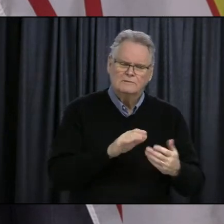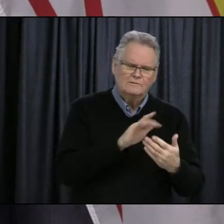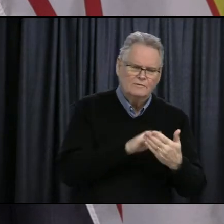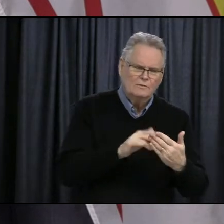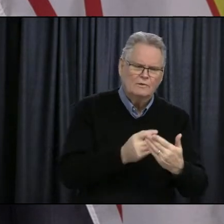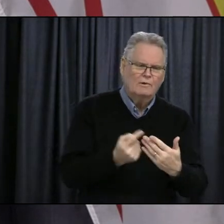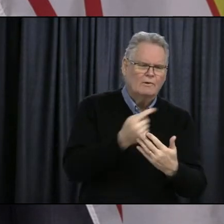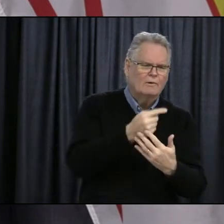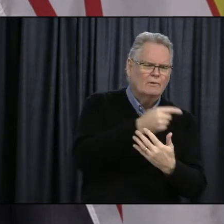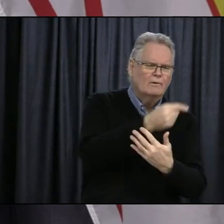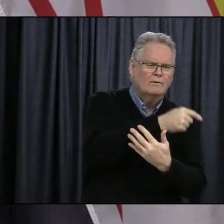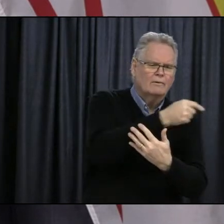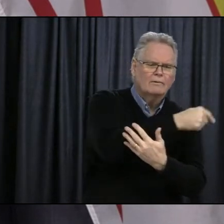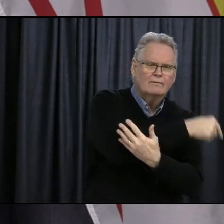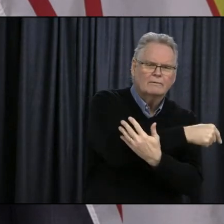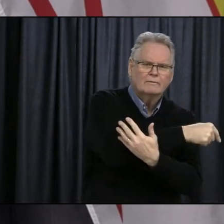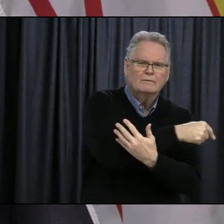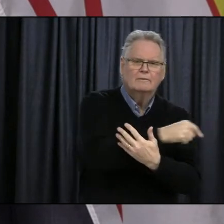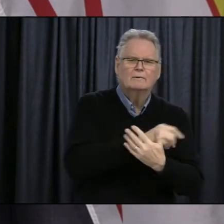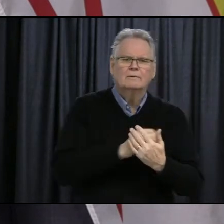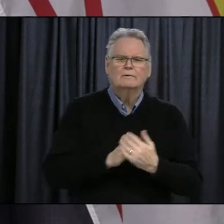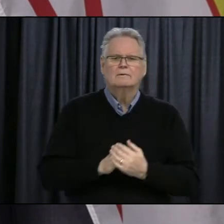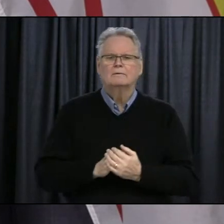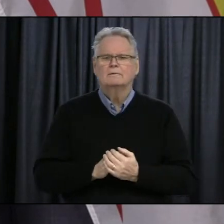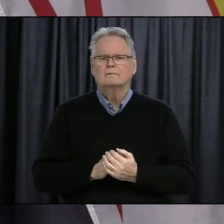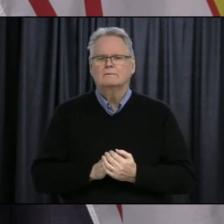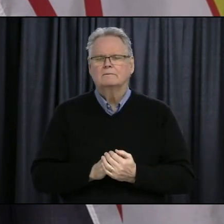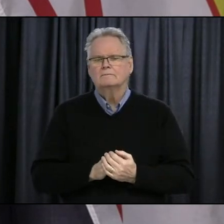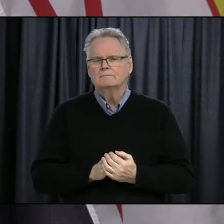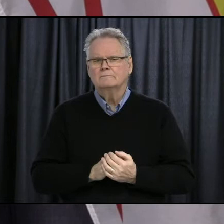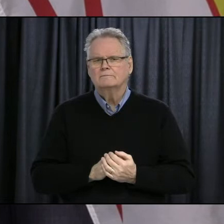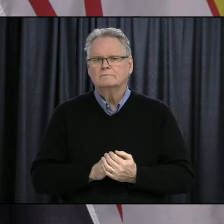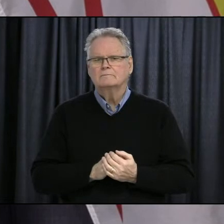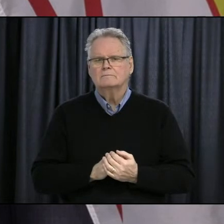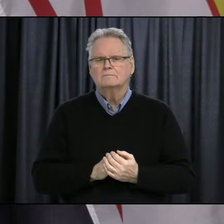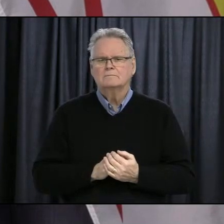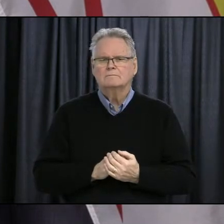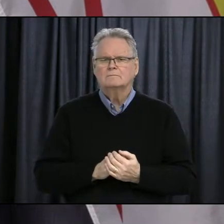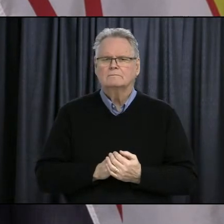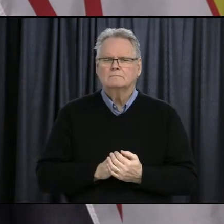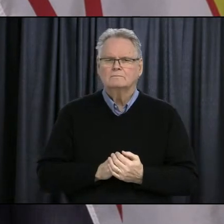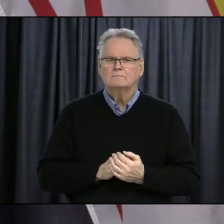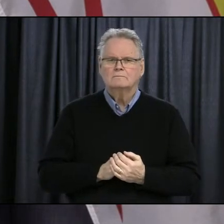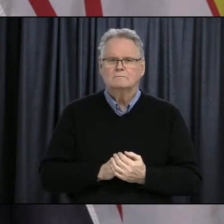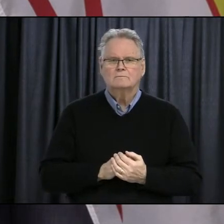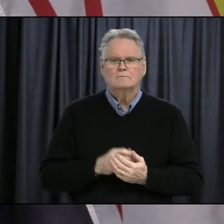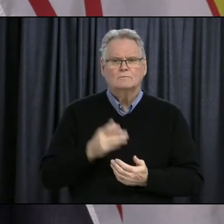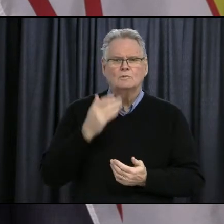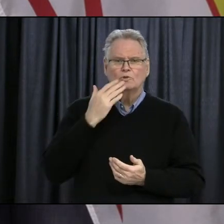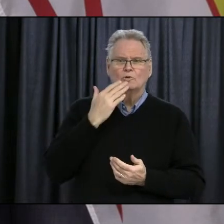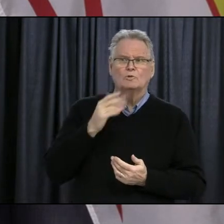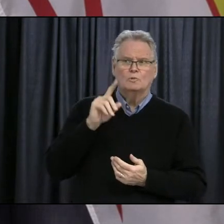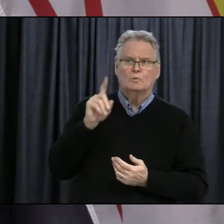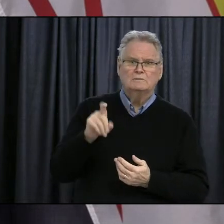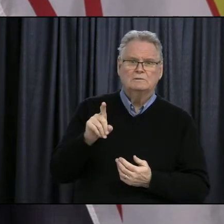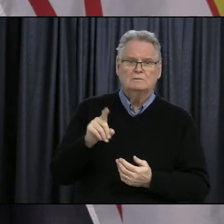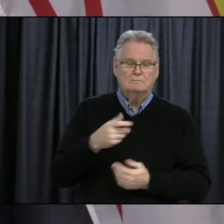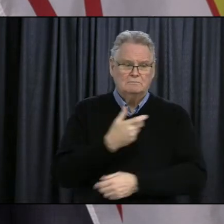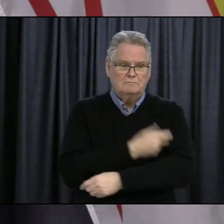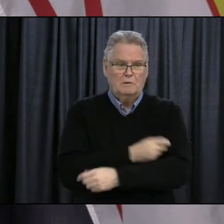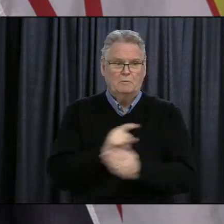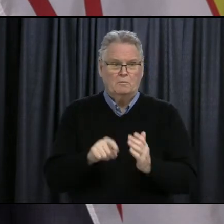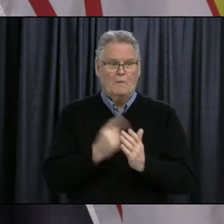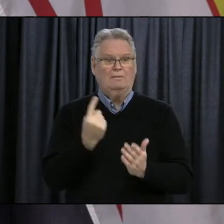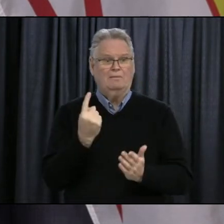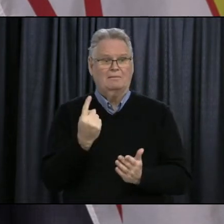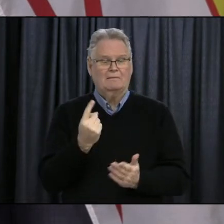with regard to making decisions about whether you can delay a second dose, that would require a fairly in-depth study of more